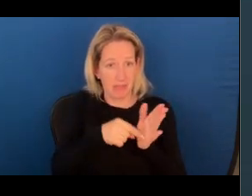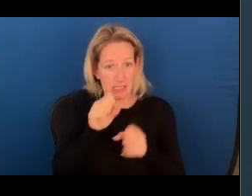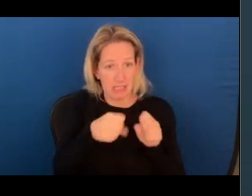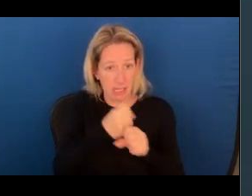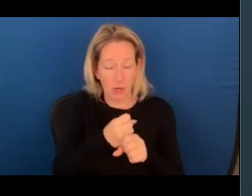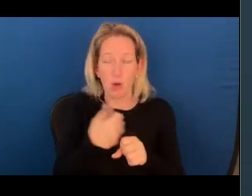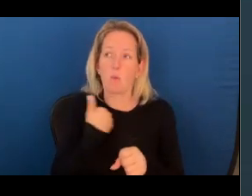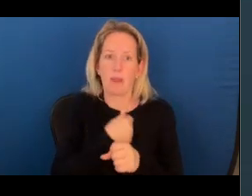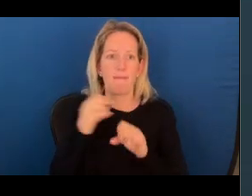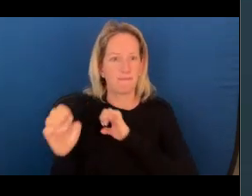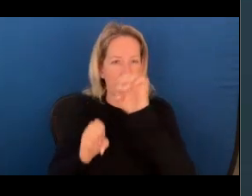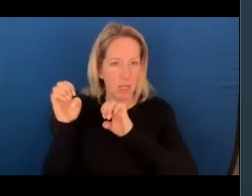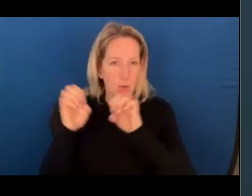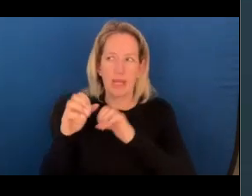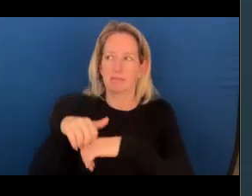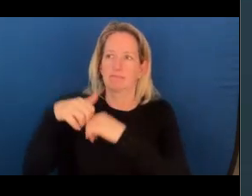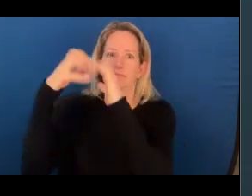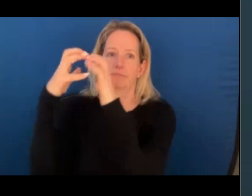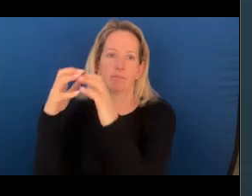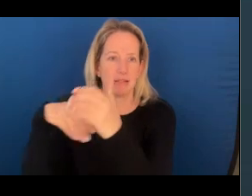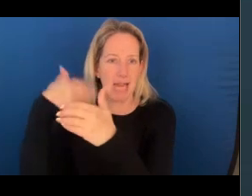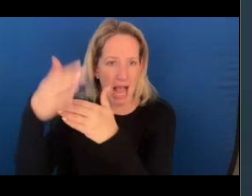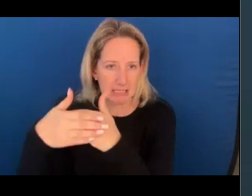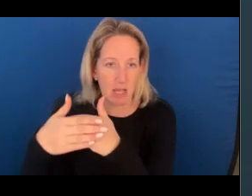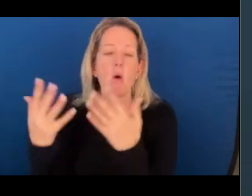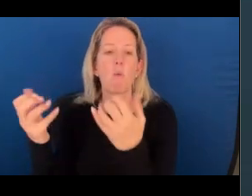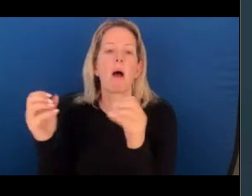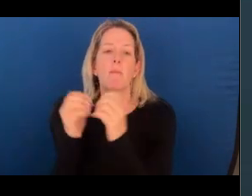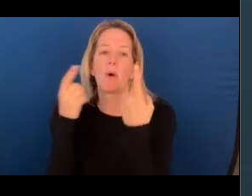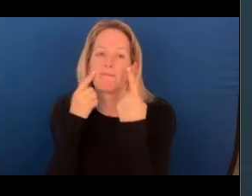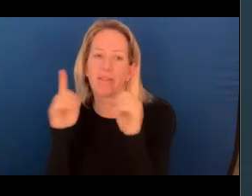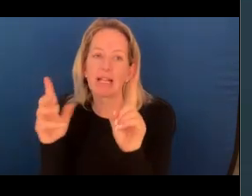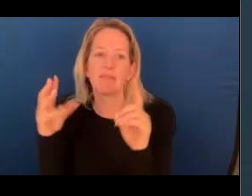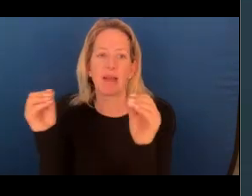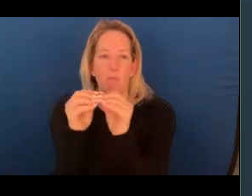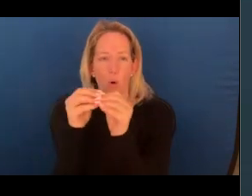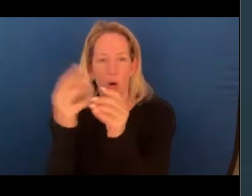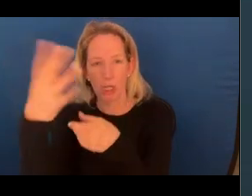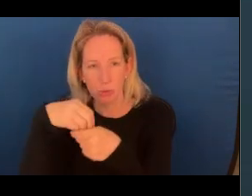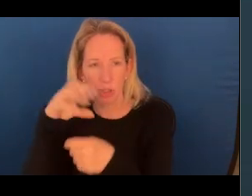hopefully having a more effective next version, a more inclusive next version of the Ocean Litter Strategy. Next.